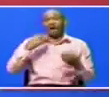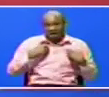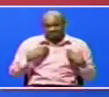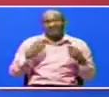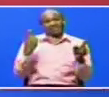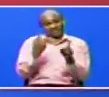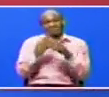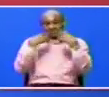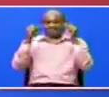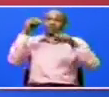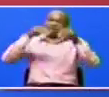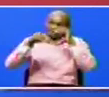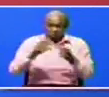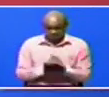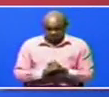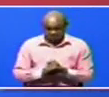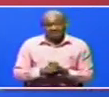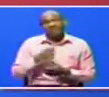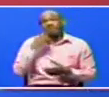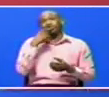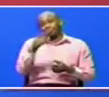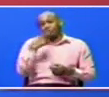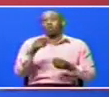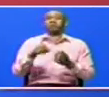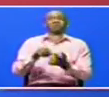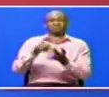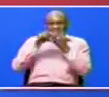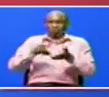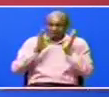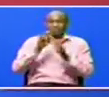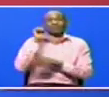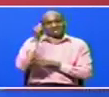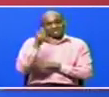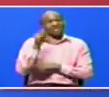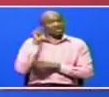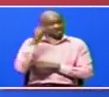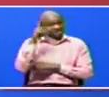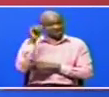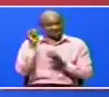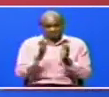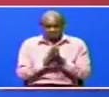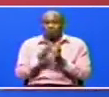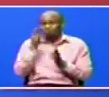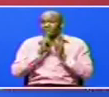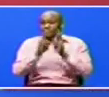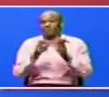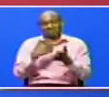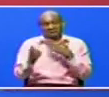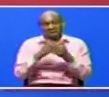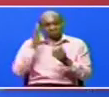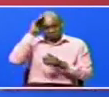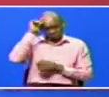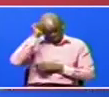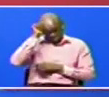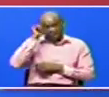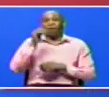another presidential election. He spoke exclusively to KTN News Sophia Wanuna on that and several other issues from the